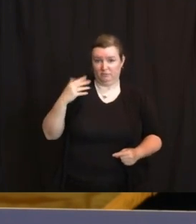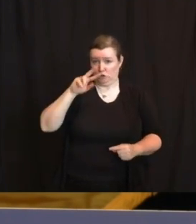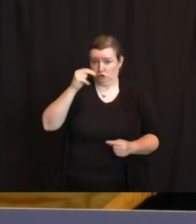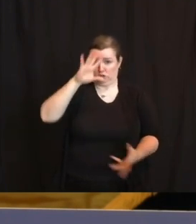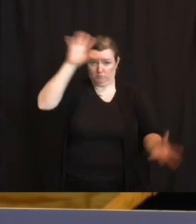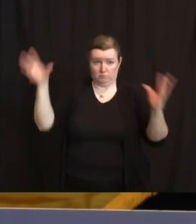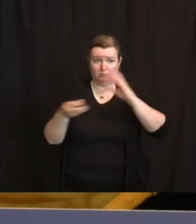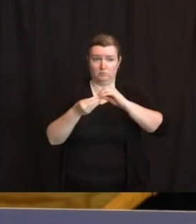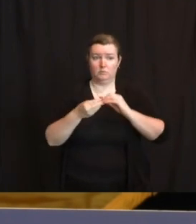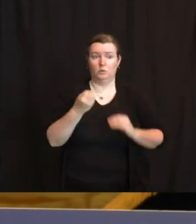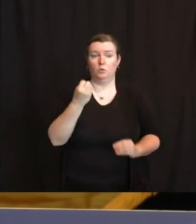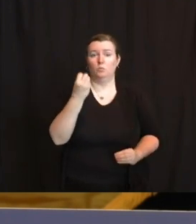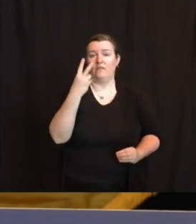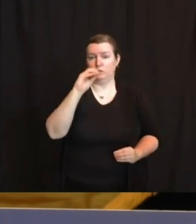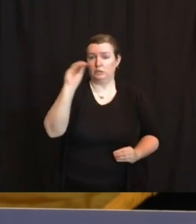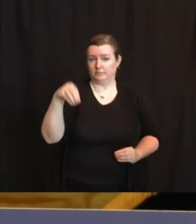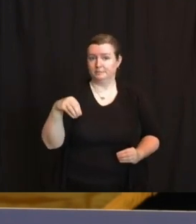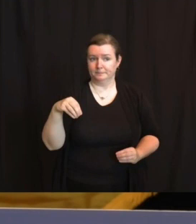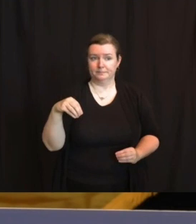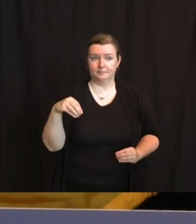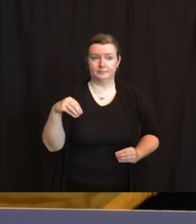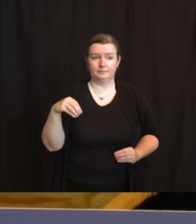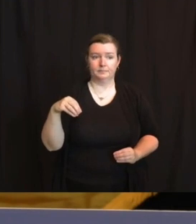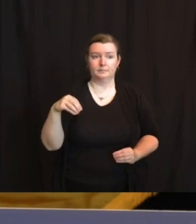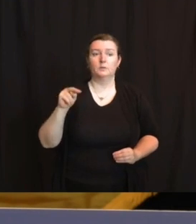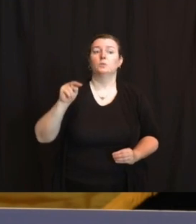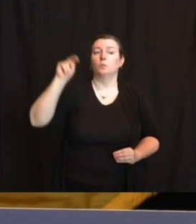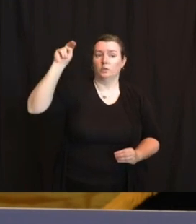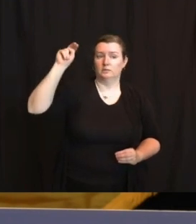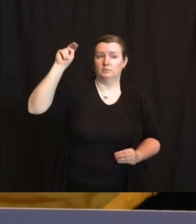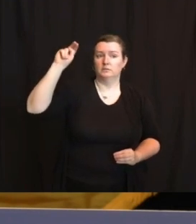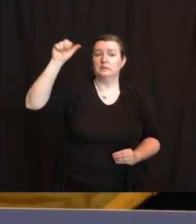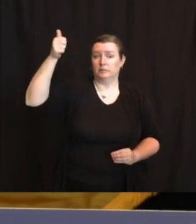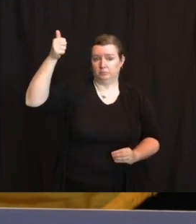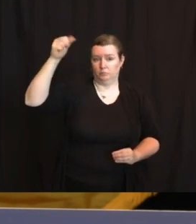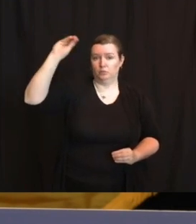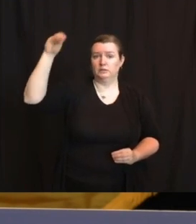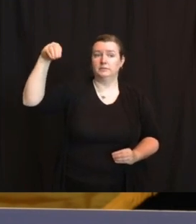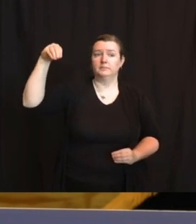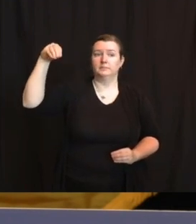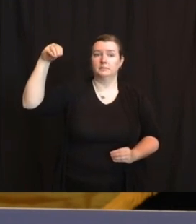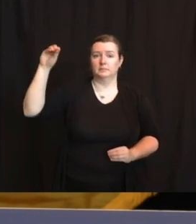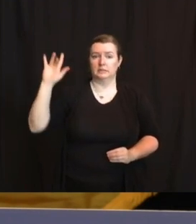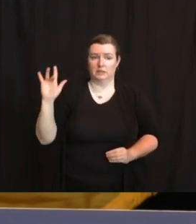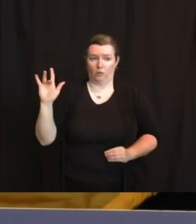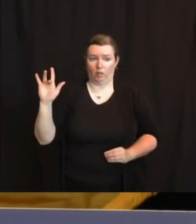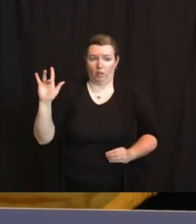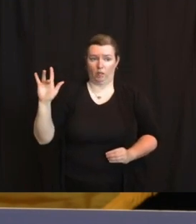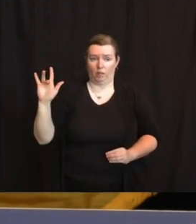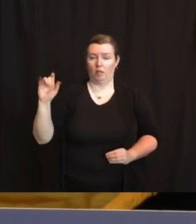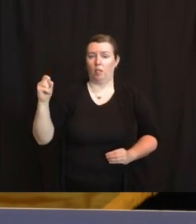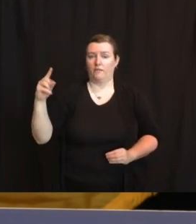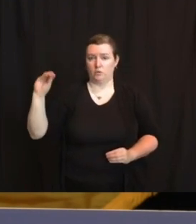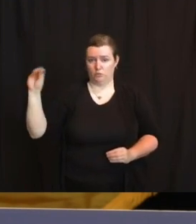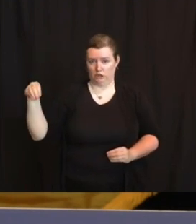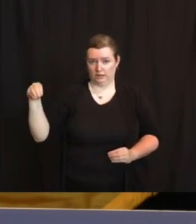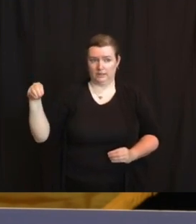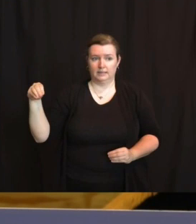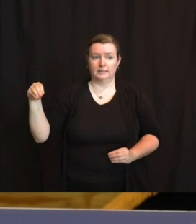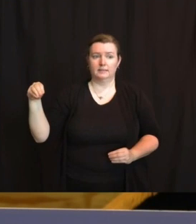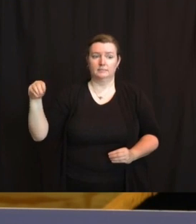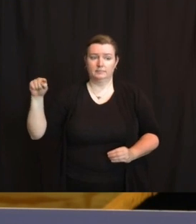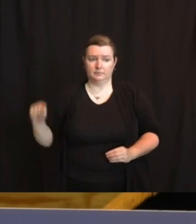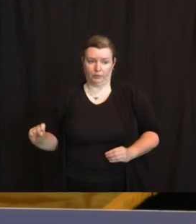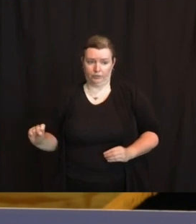was 12%. In the northern part of the state, it was 10%. The central part of the state, 11%, and the